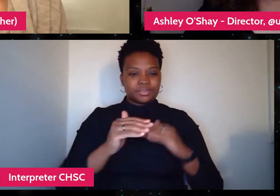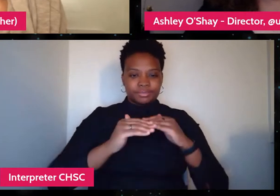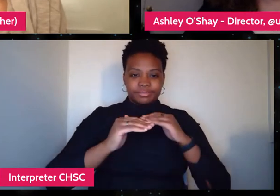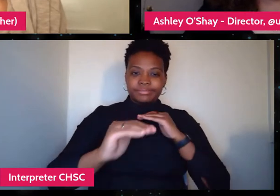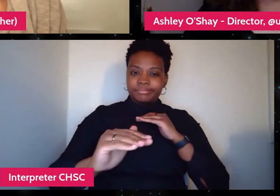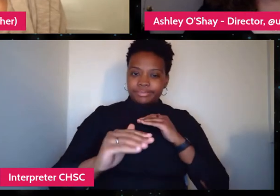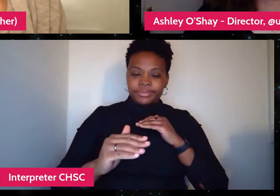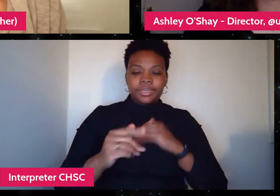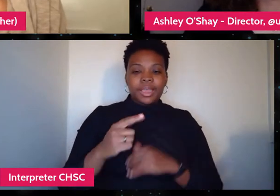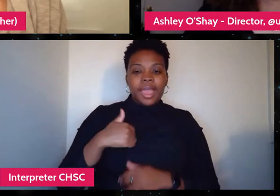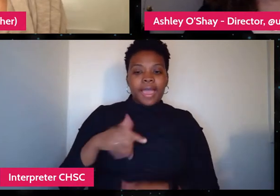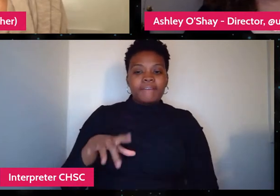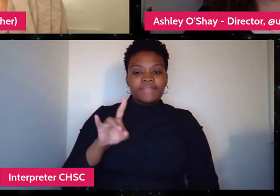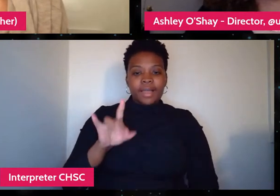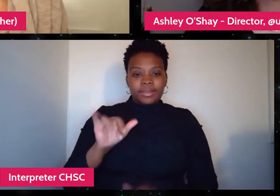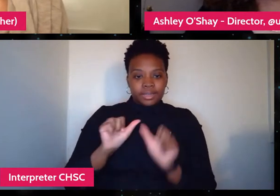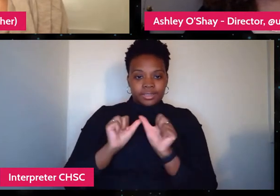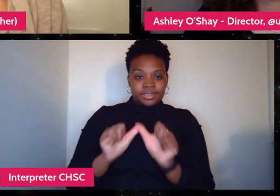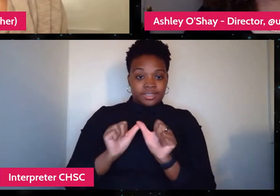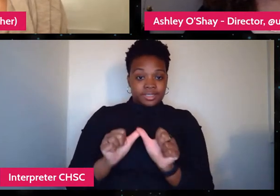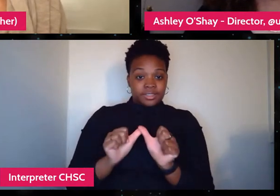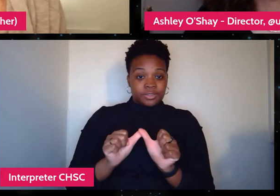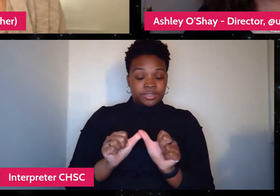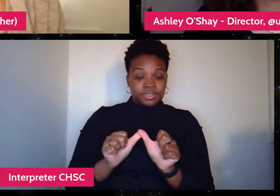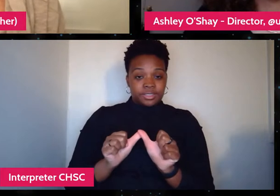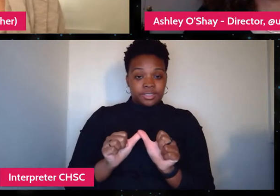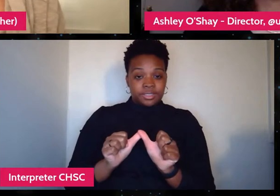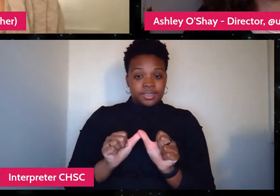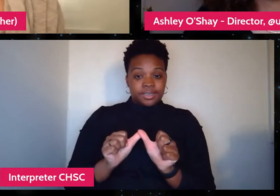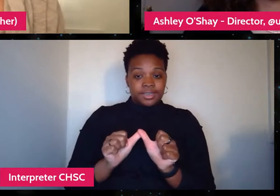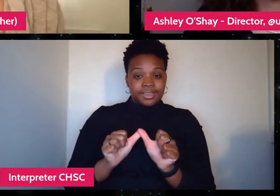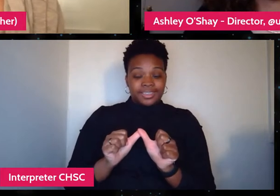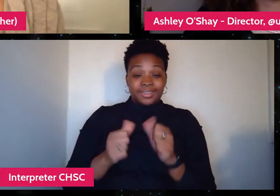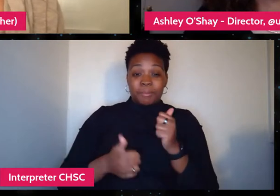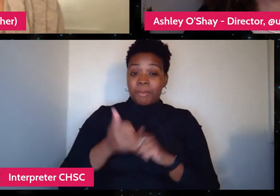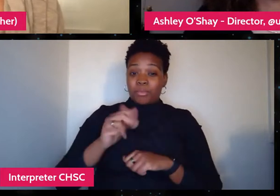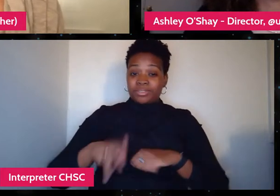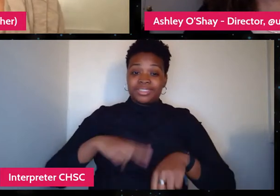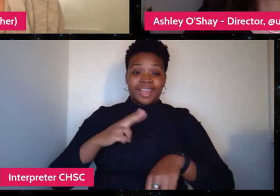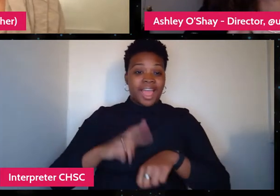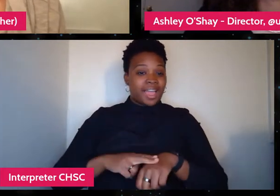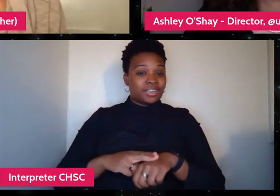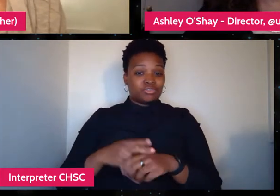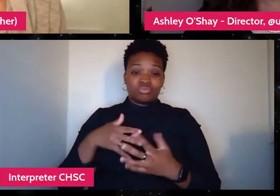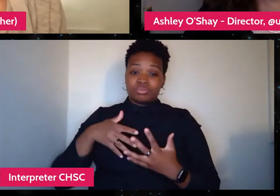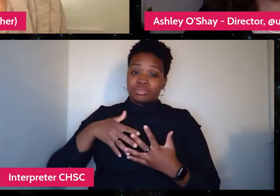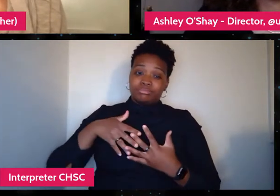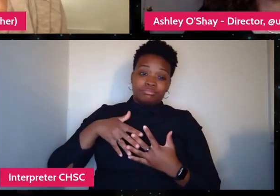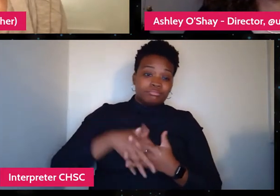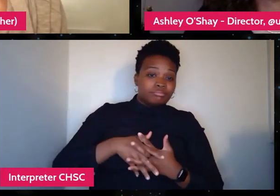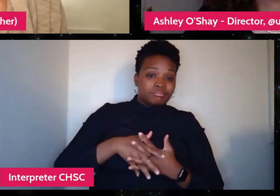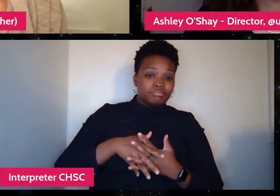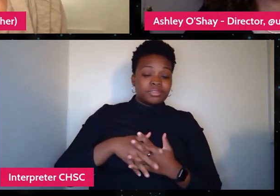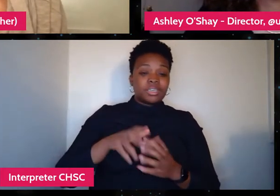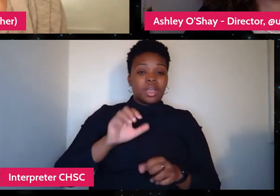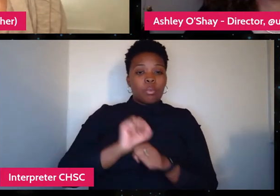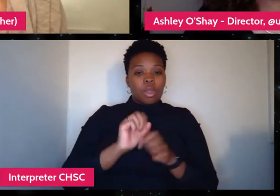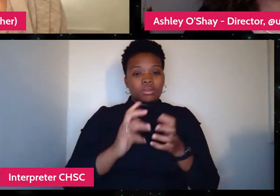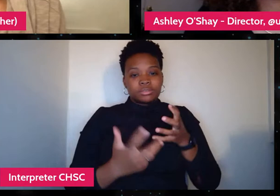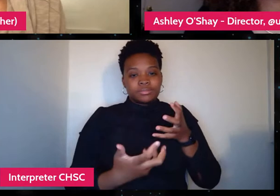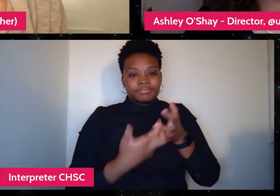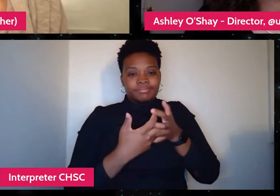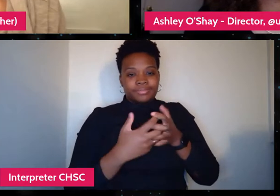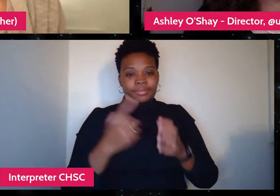I found that it's continually what comes the most naturally to me and works really well with my eye as a